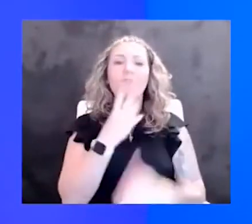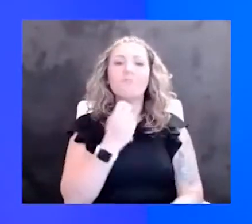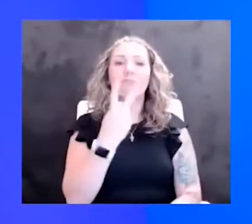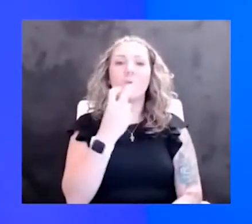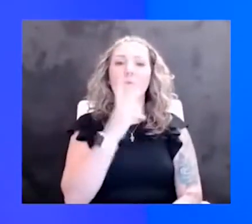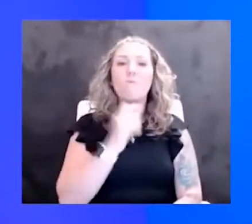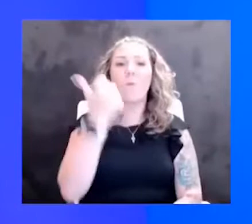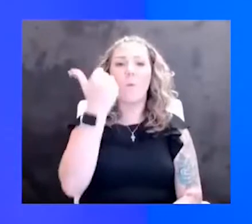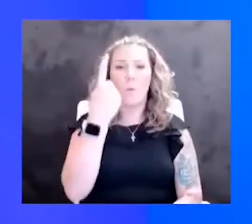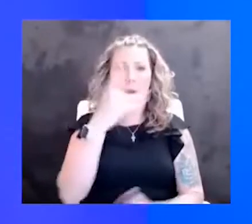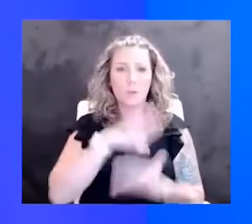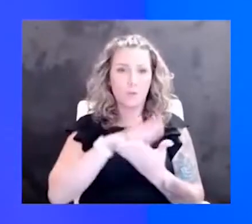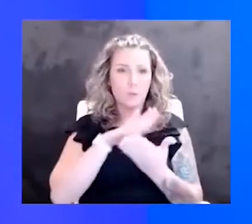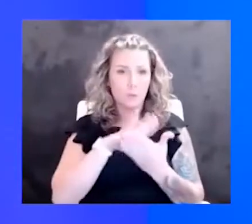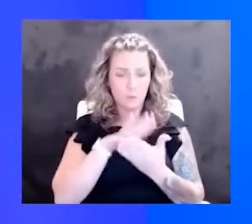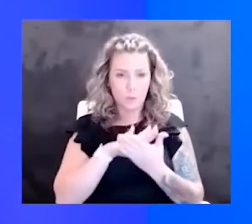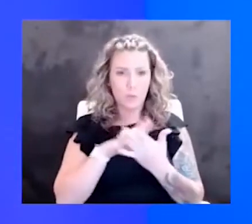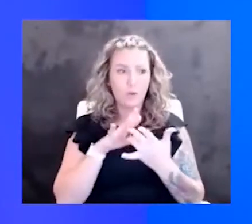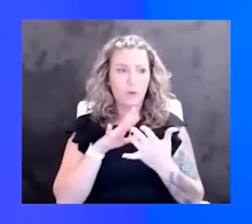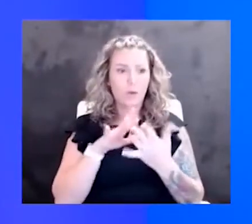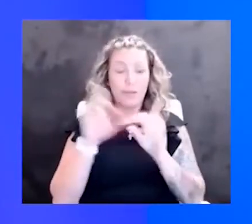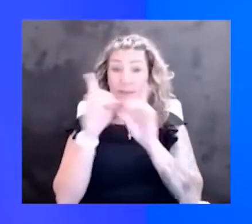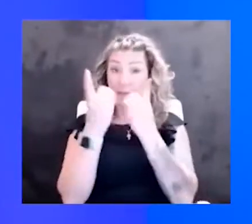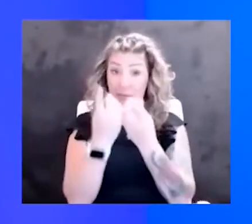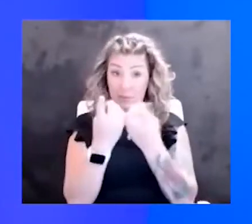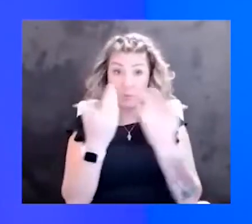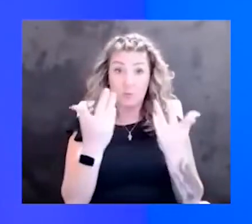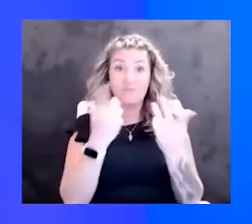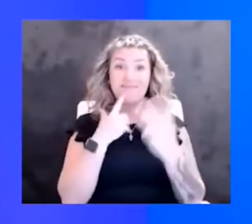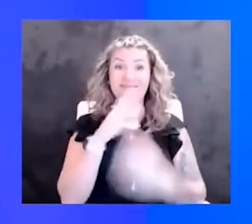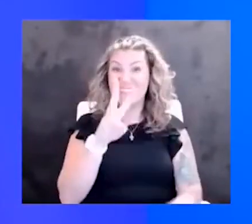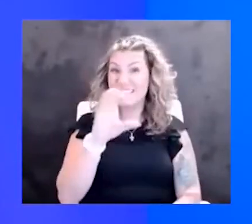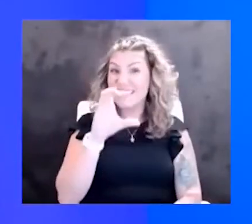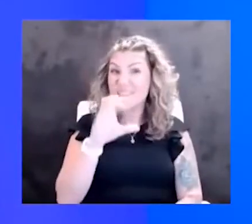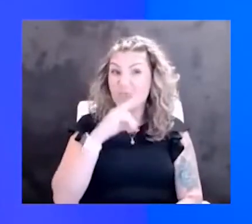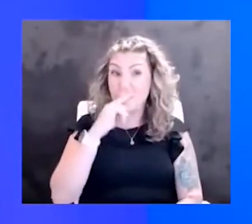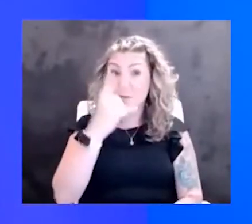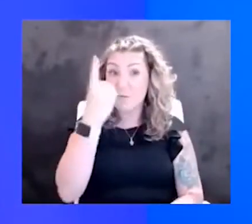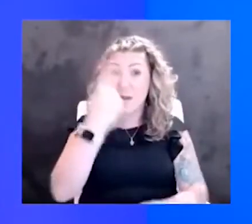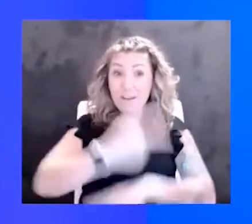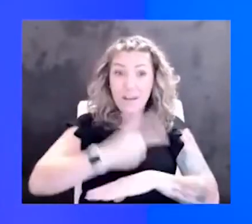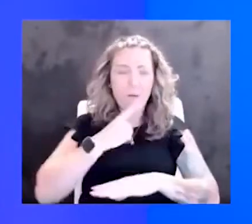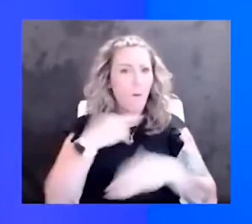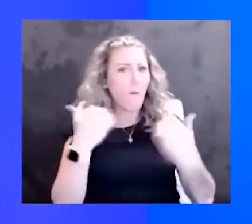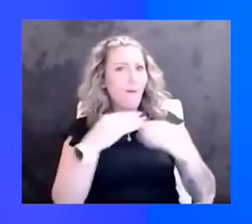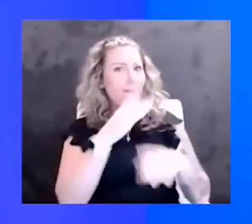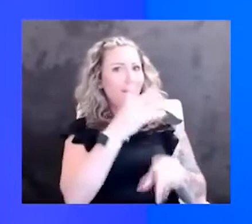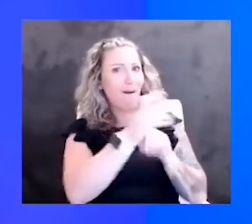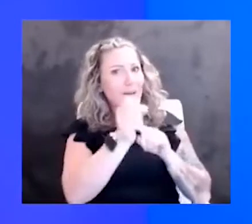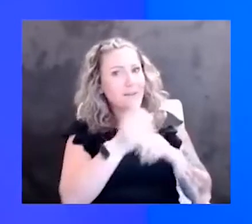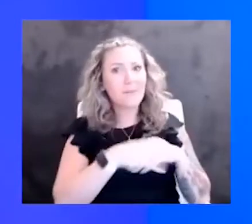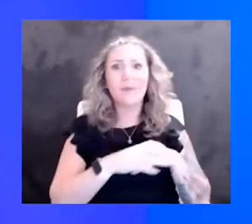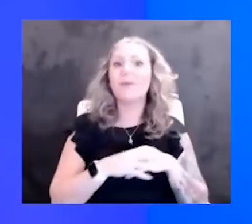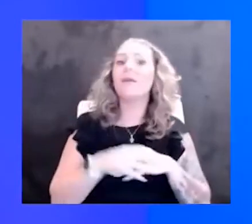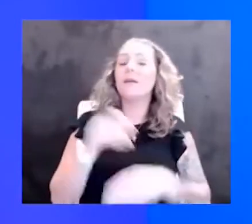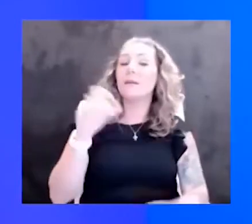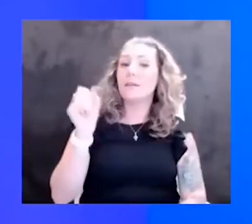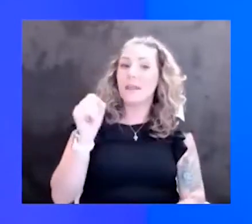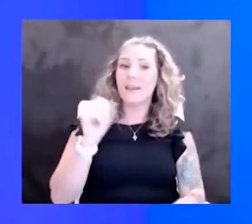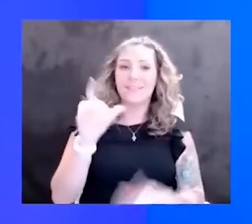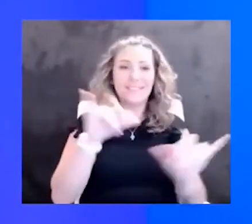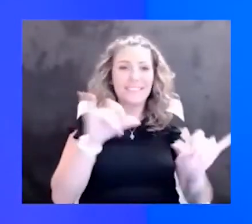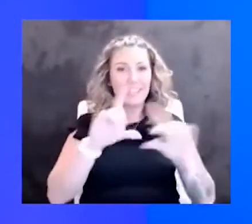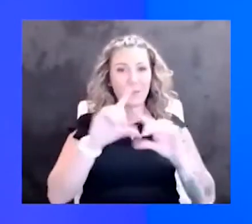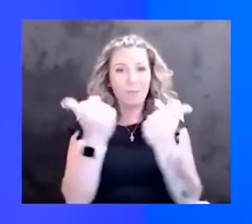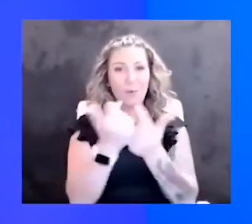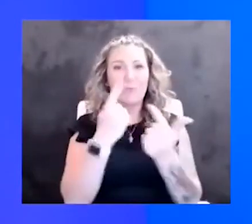school district that had 600 kids in one day. That's awesome. And now that same group of them have come back